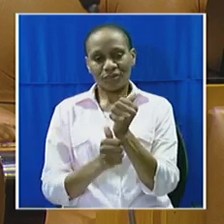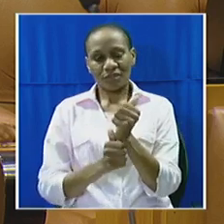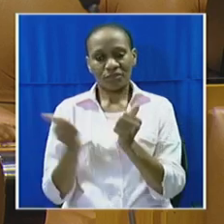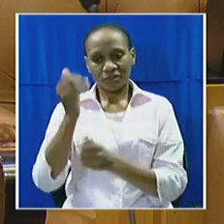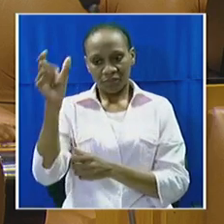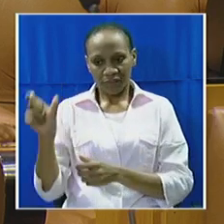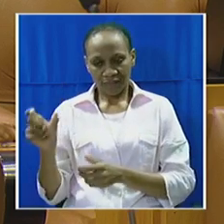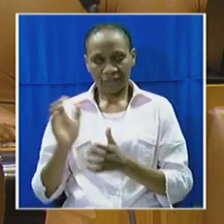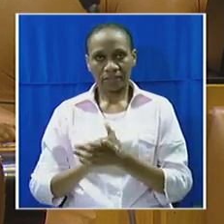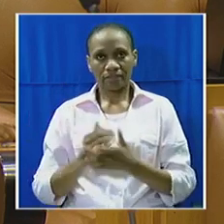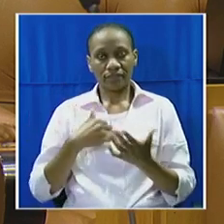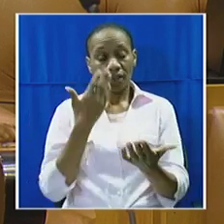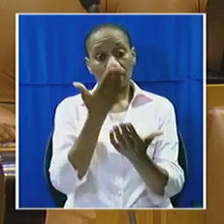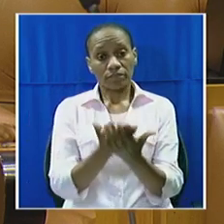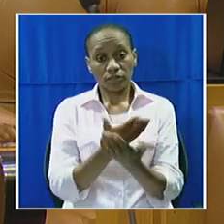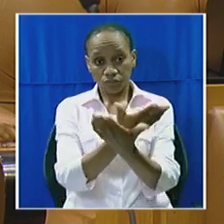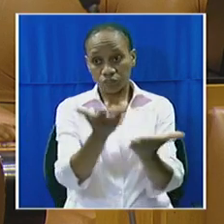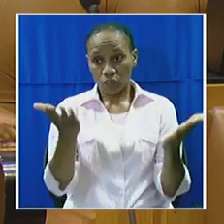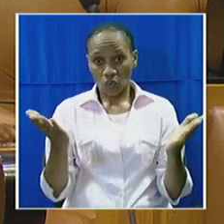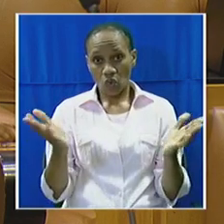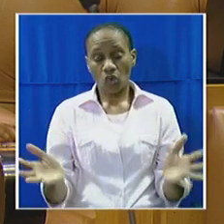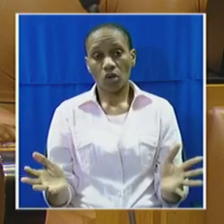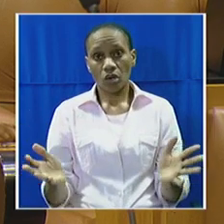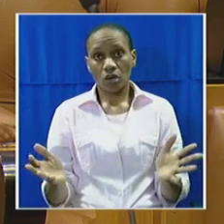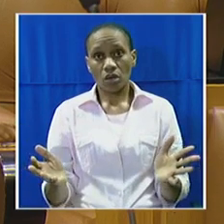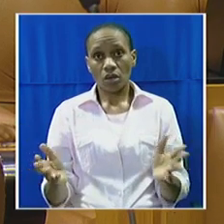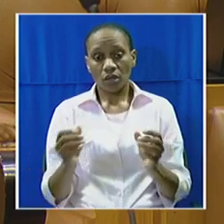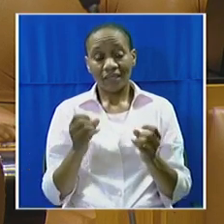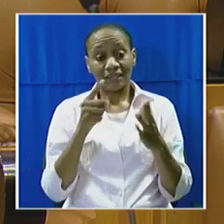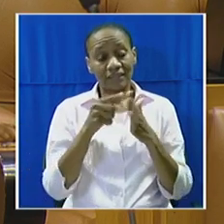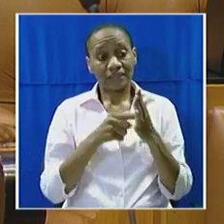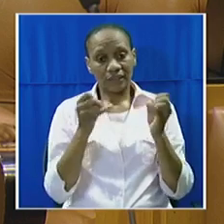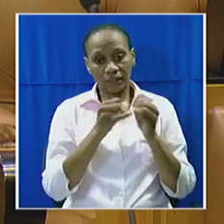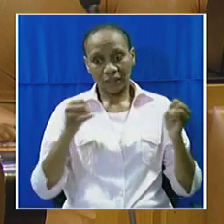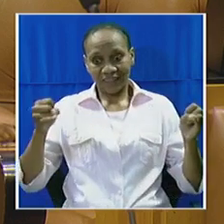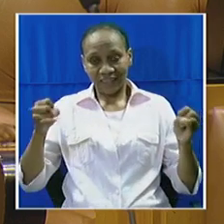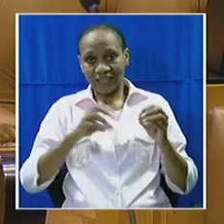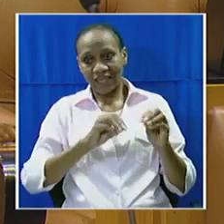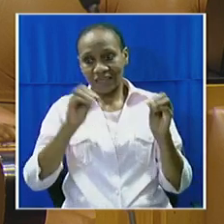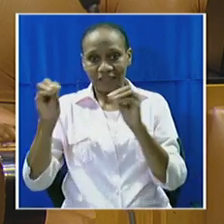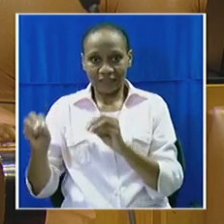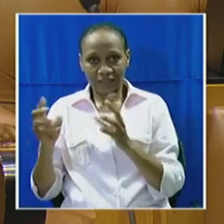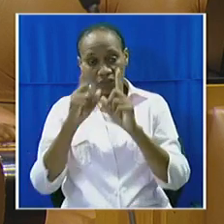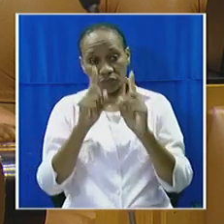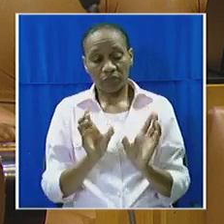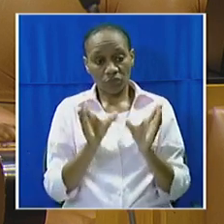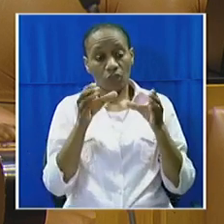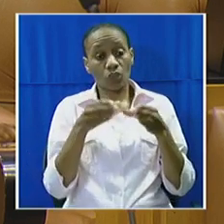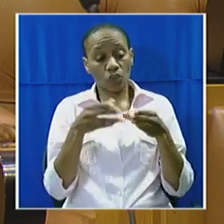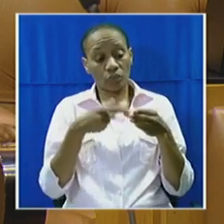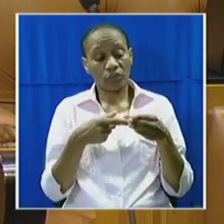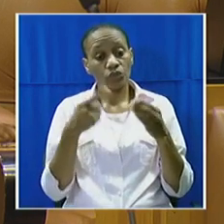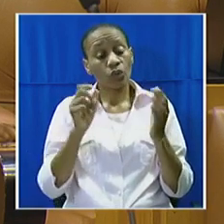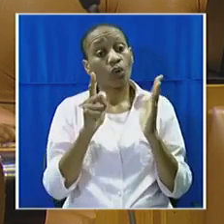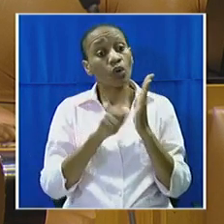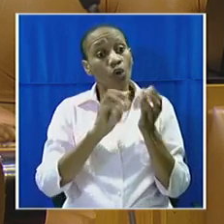Speaker. I move that the House extends the deadline by which the ad hoc committee to initiate and introduce